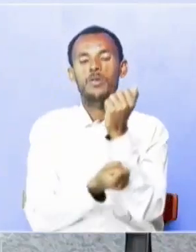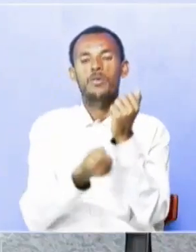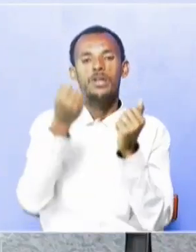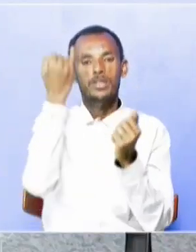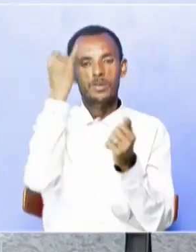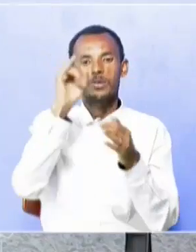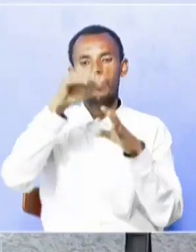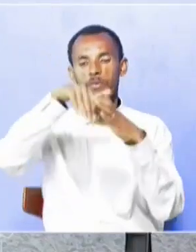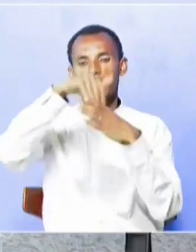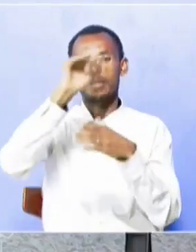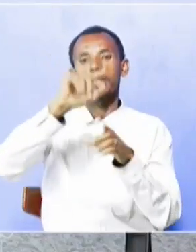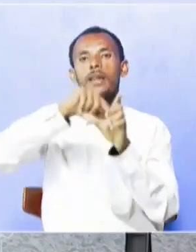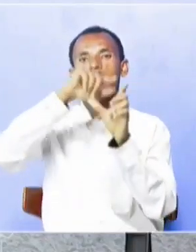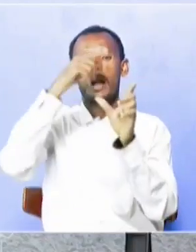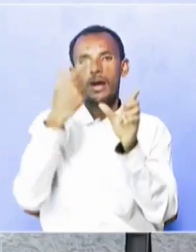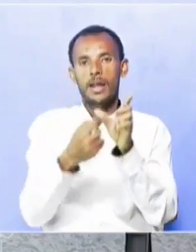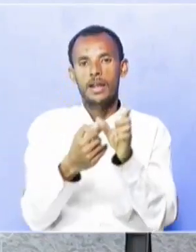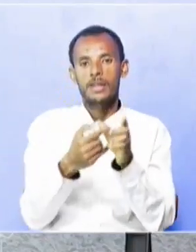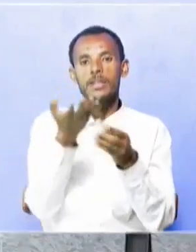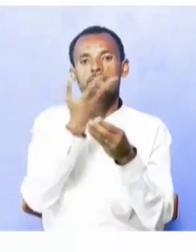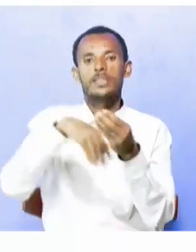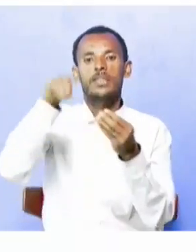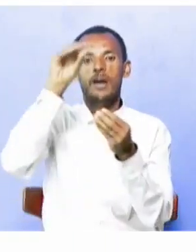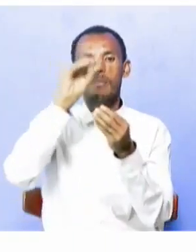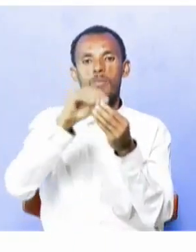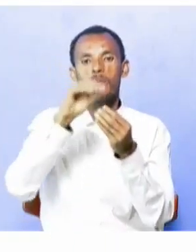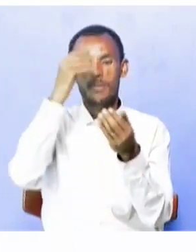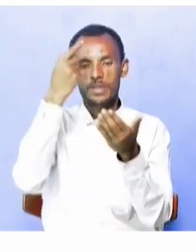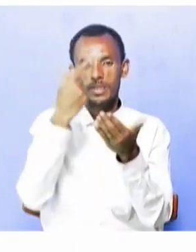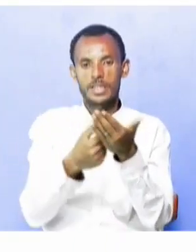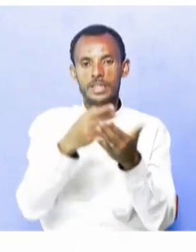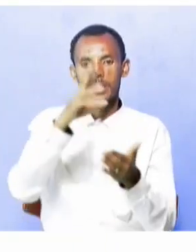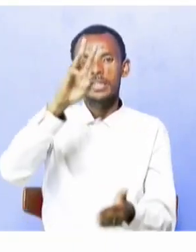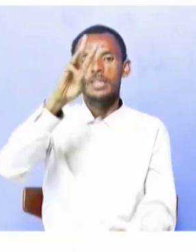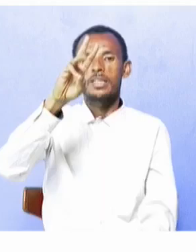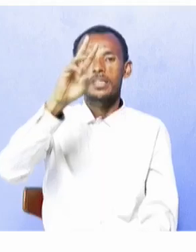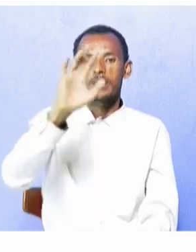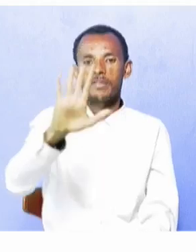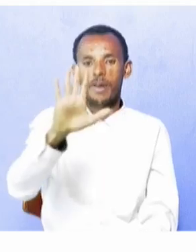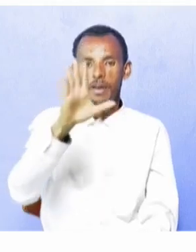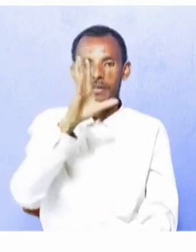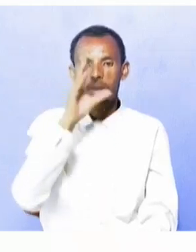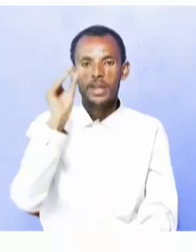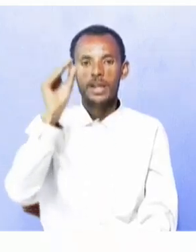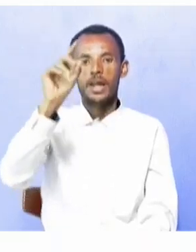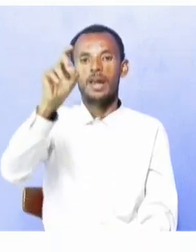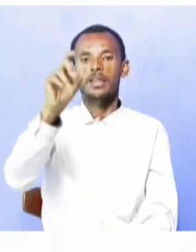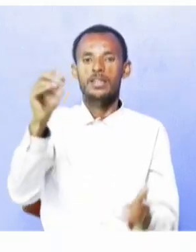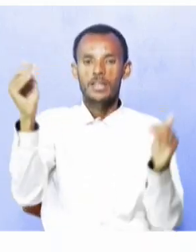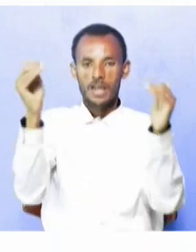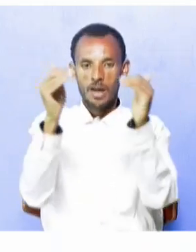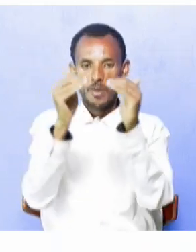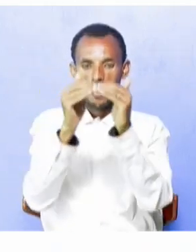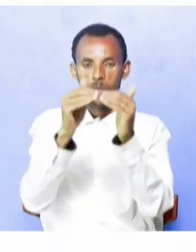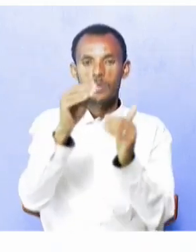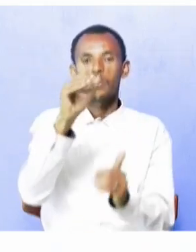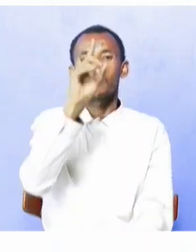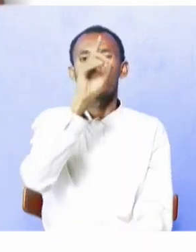concept of exterior angles, the sum of these 65 and x must be